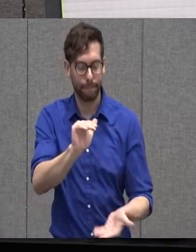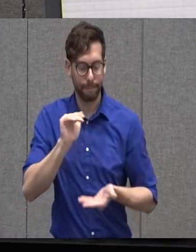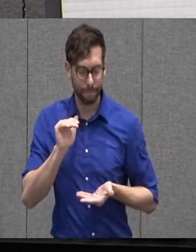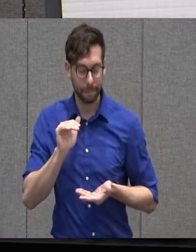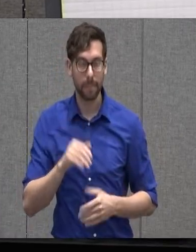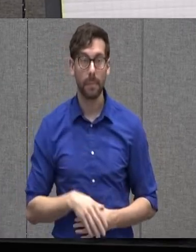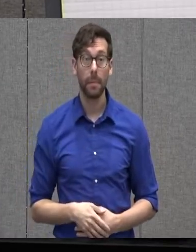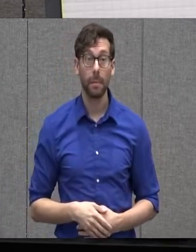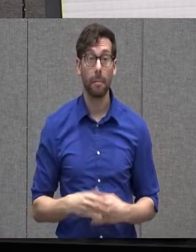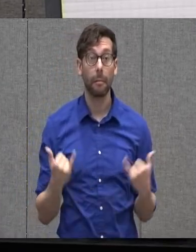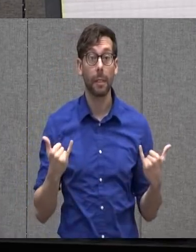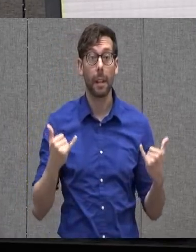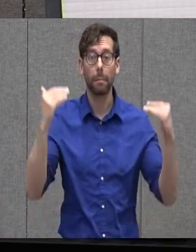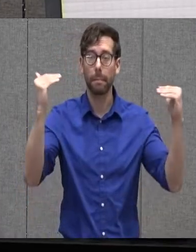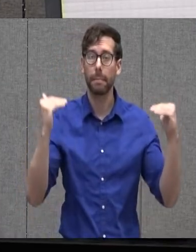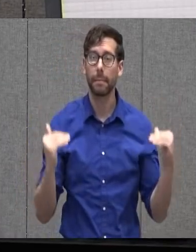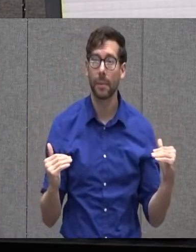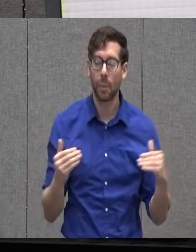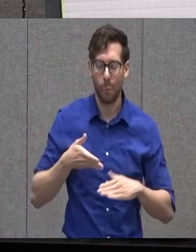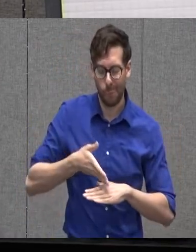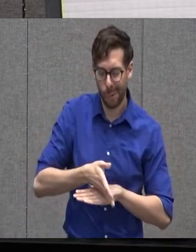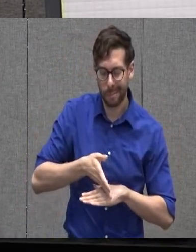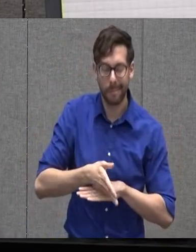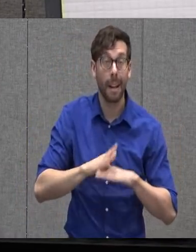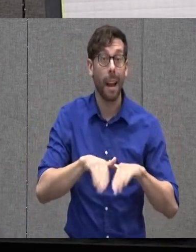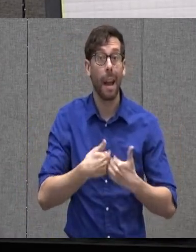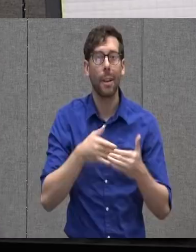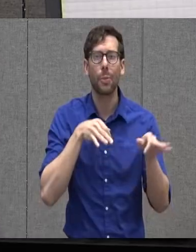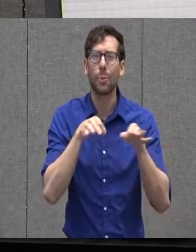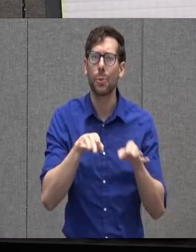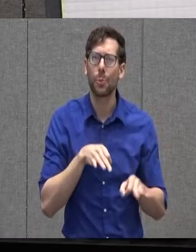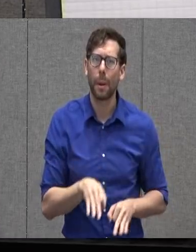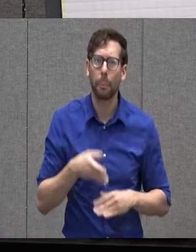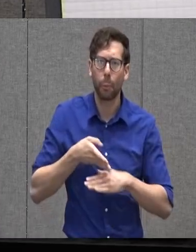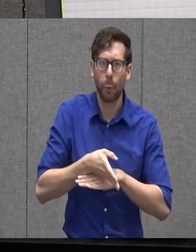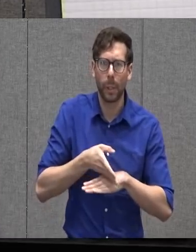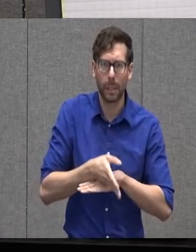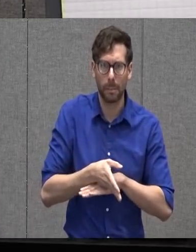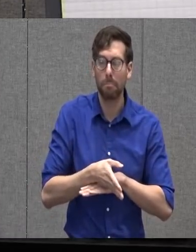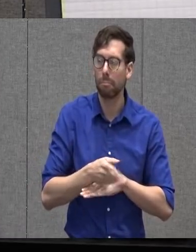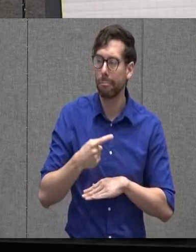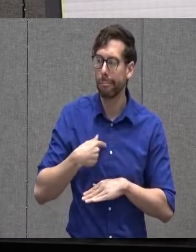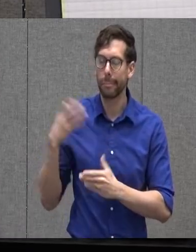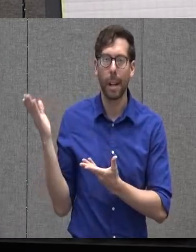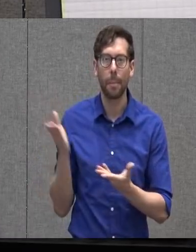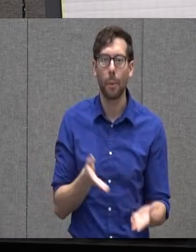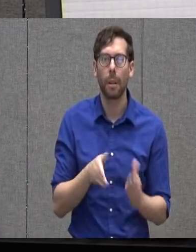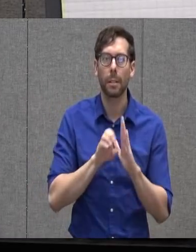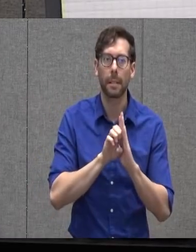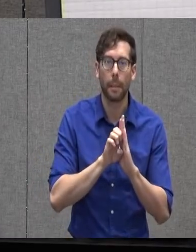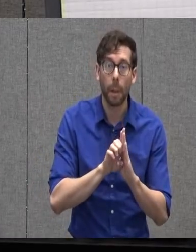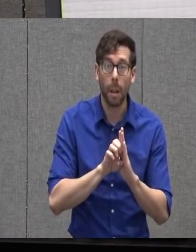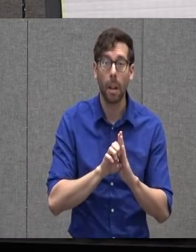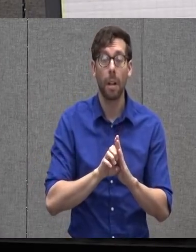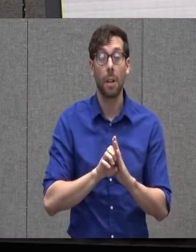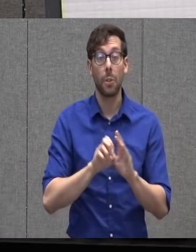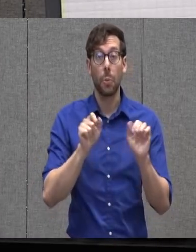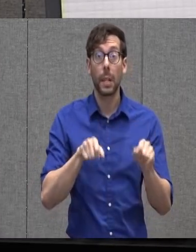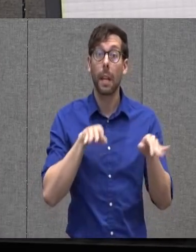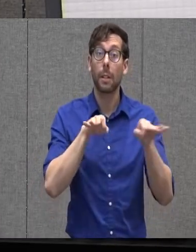How would we describe a piece of wood? And here's one example I have. We could describe its